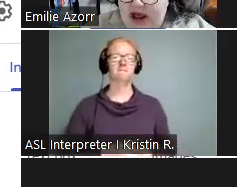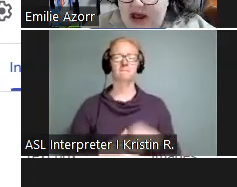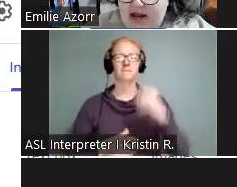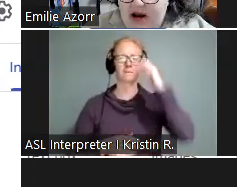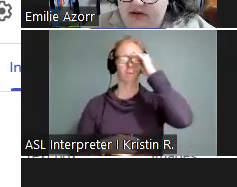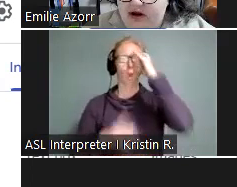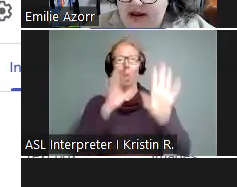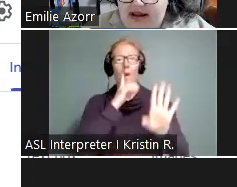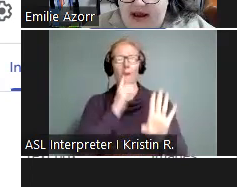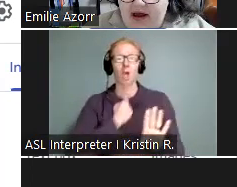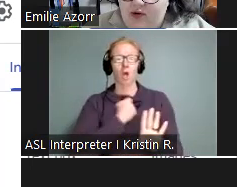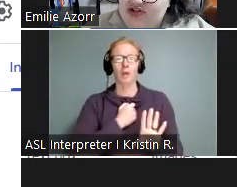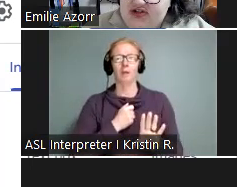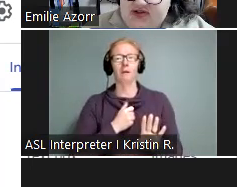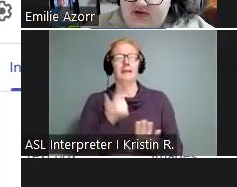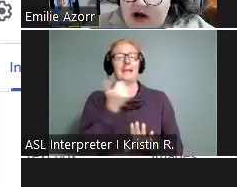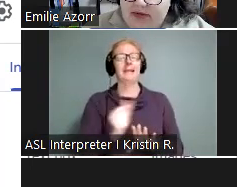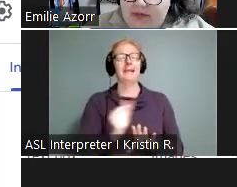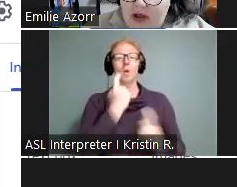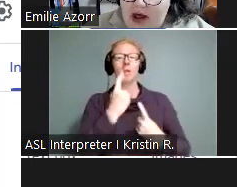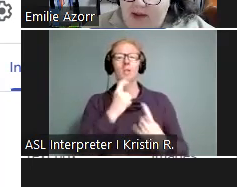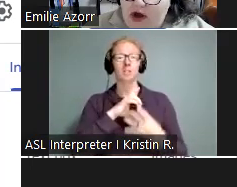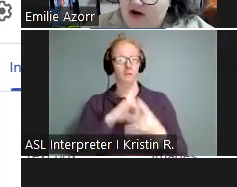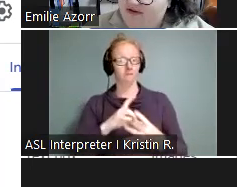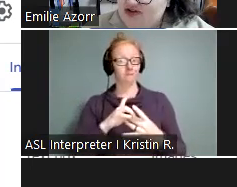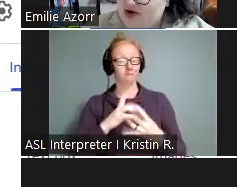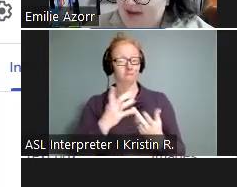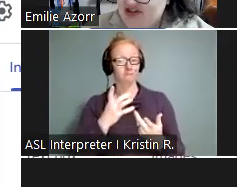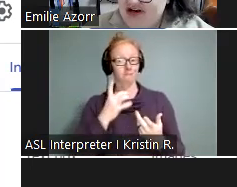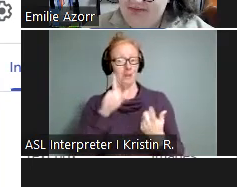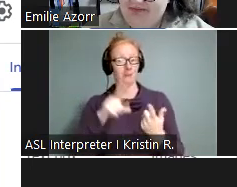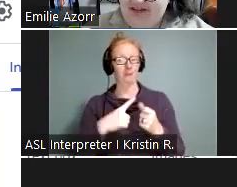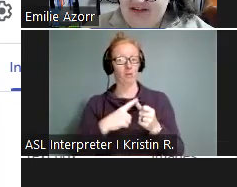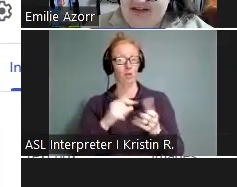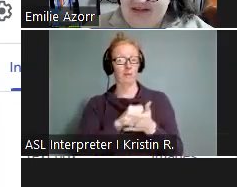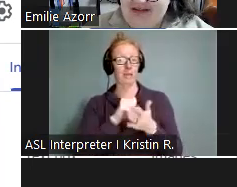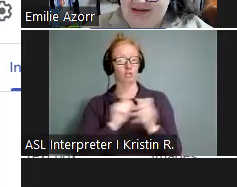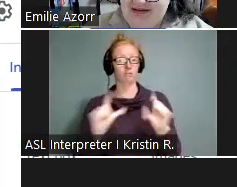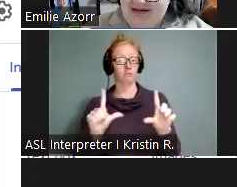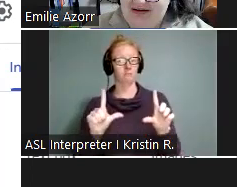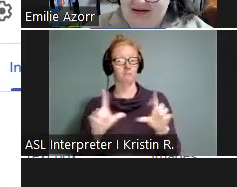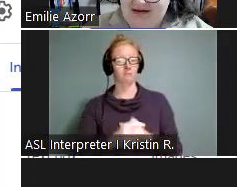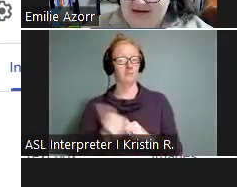So sorry. Are there any questions so far on our first homepage here?